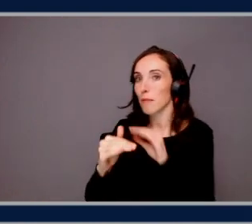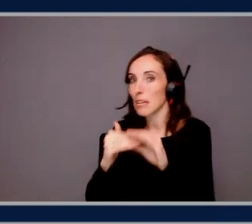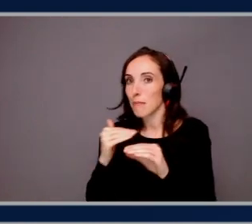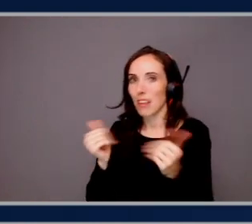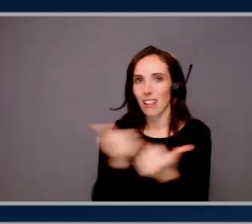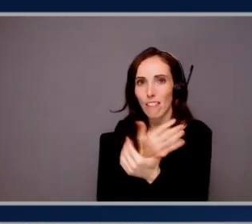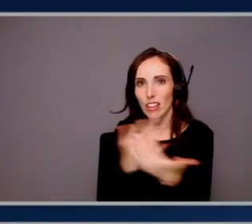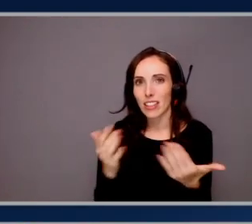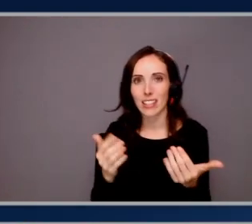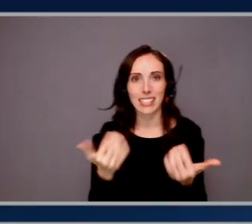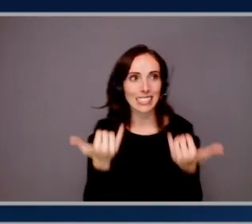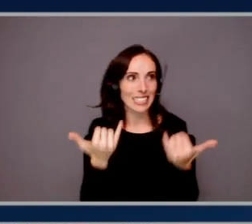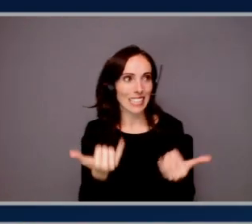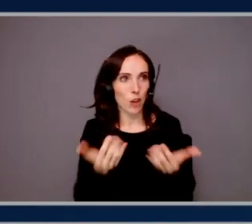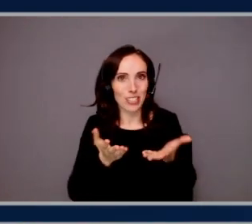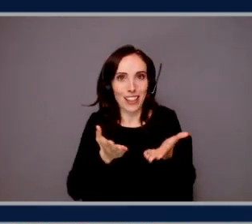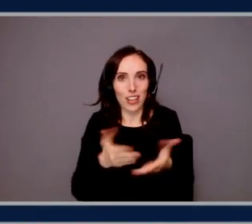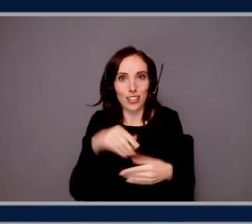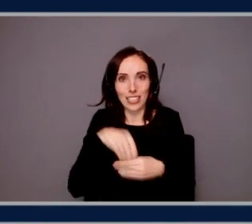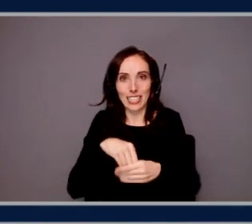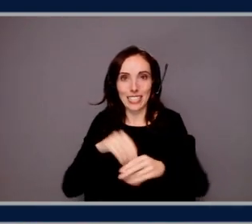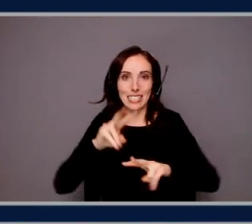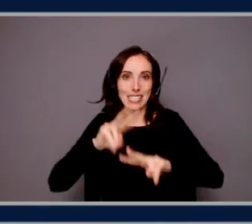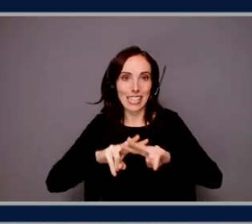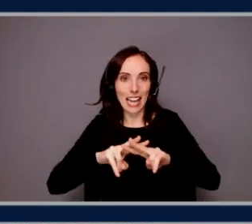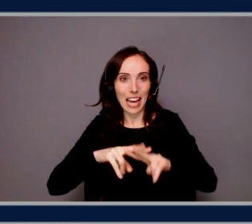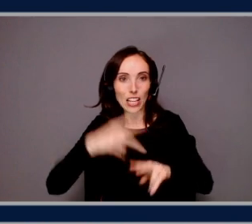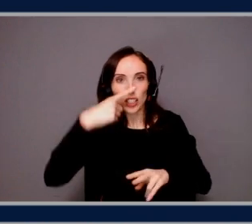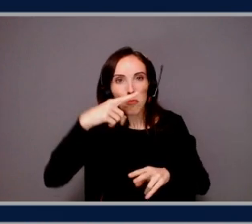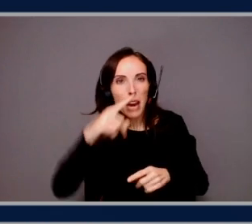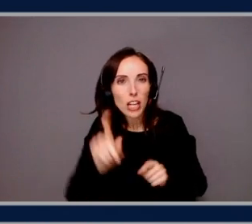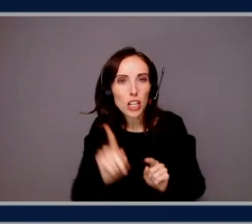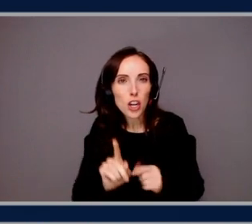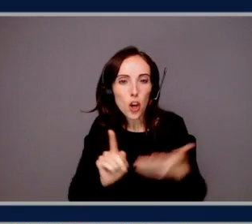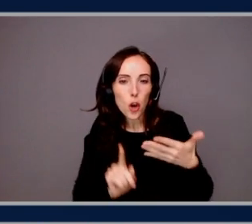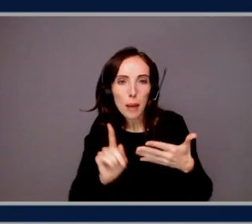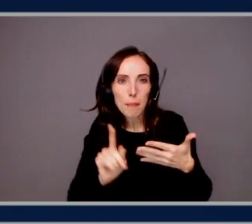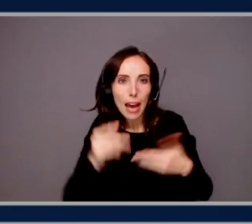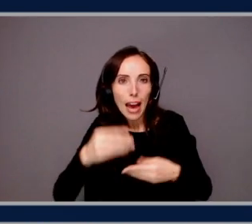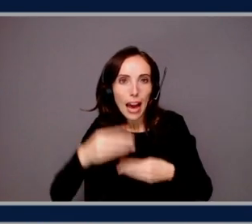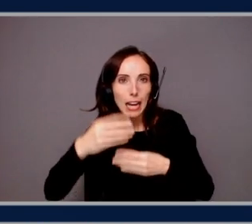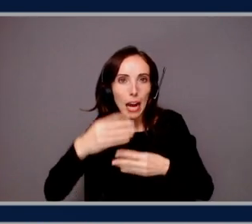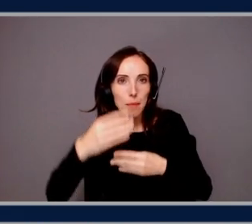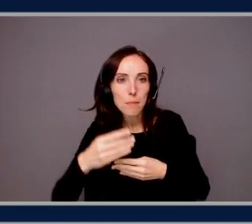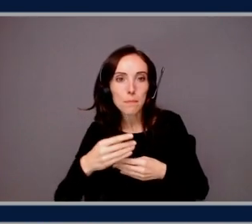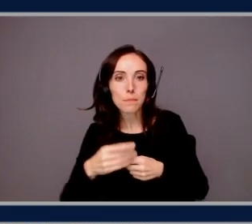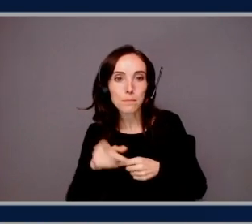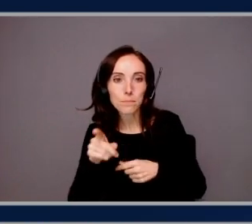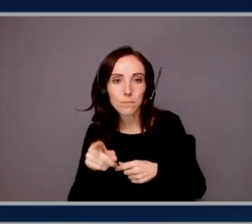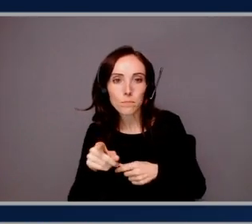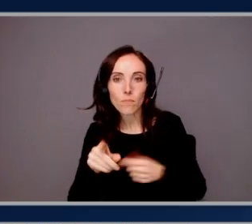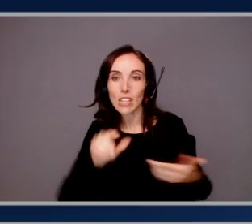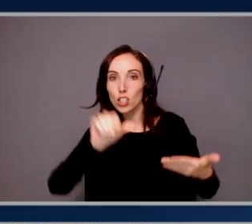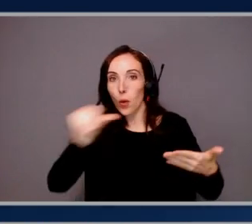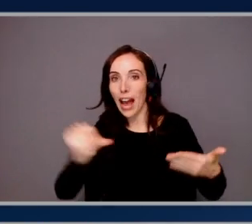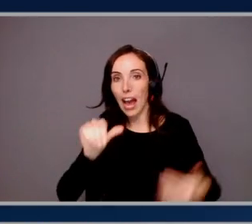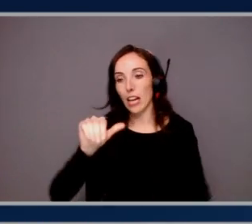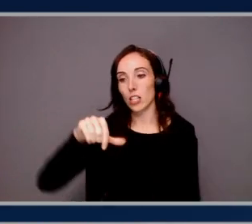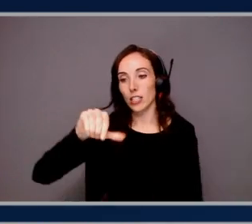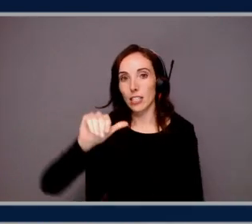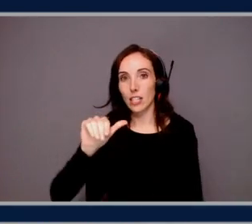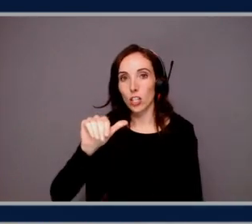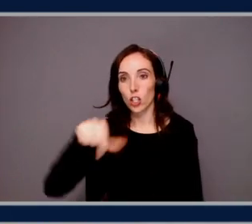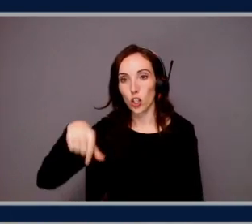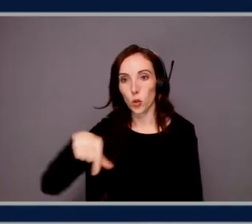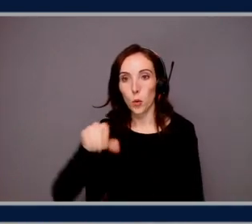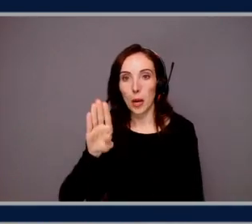just here in Slack. I can ping my friend here. Go back up enough. Right here where you just said, you just at Q Business.